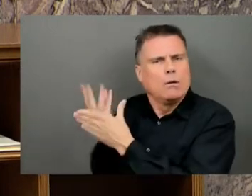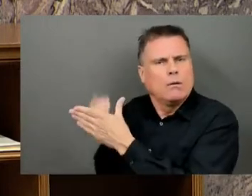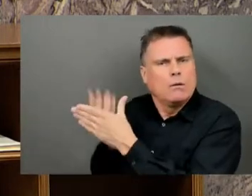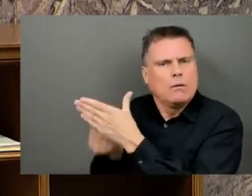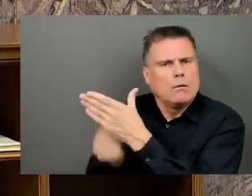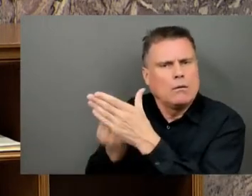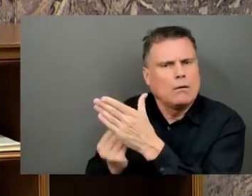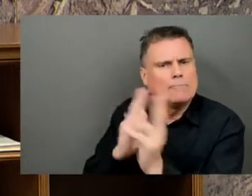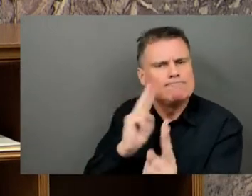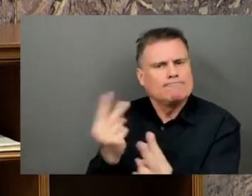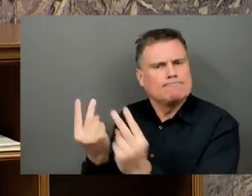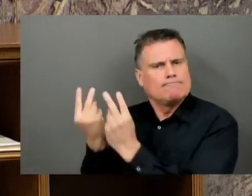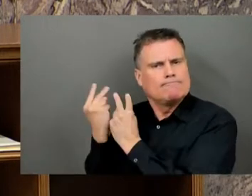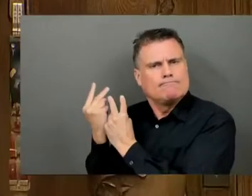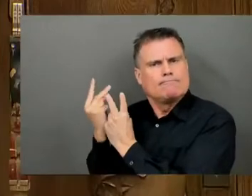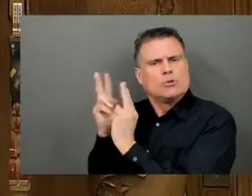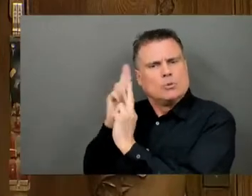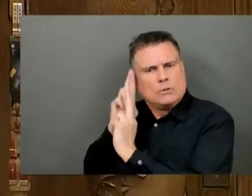Speaker.